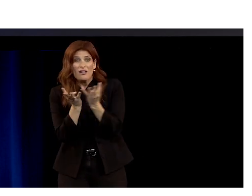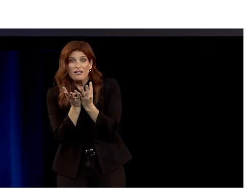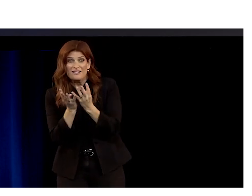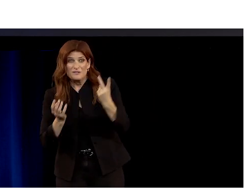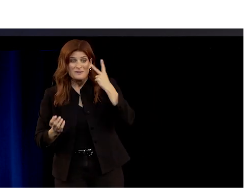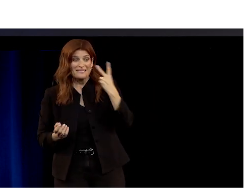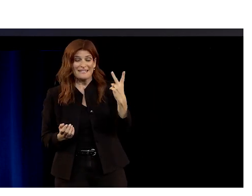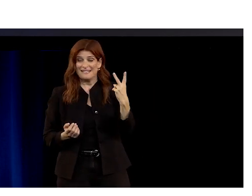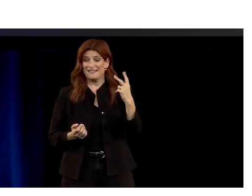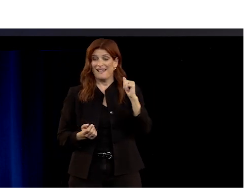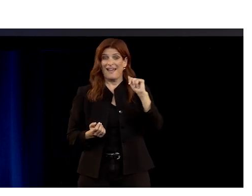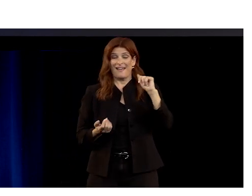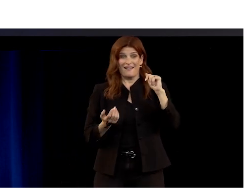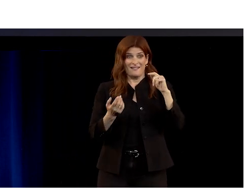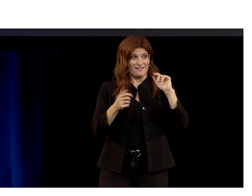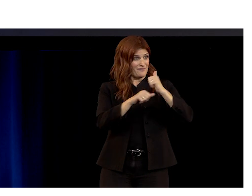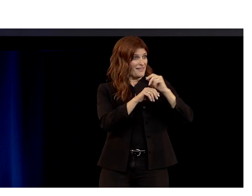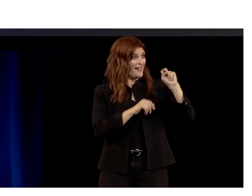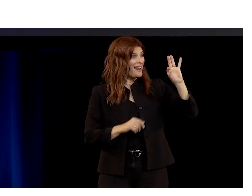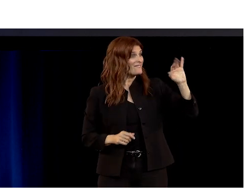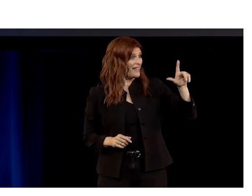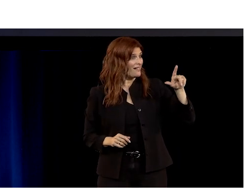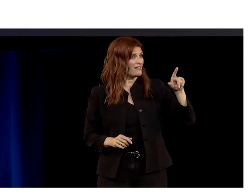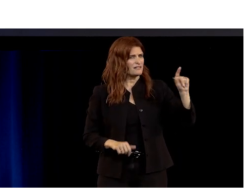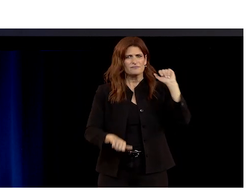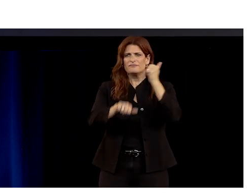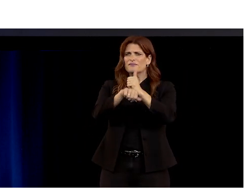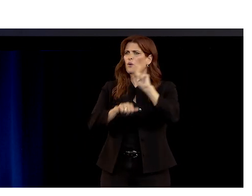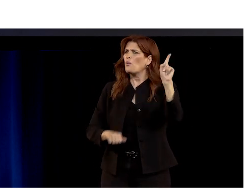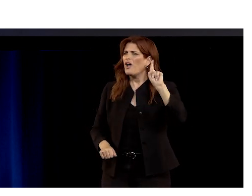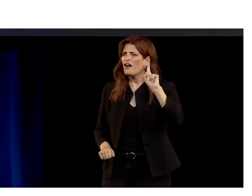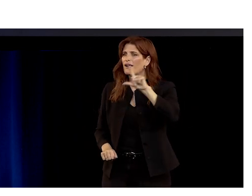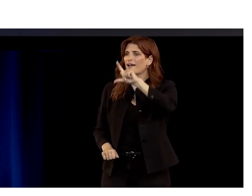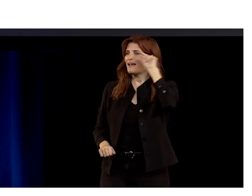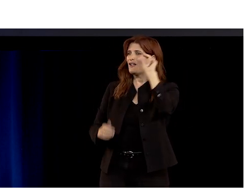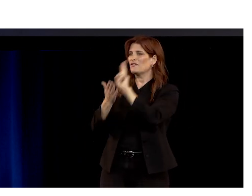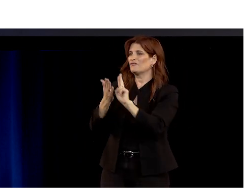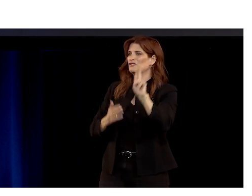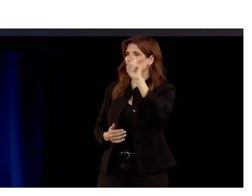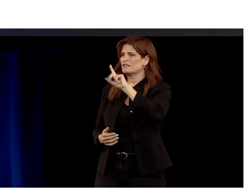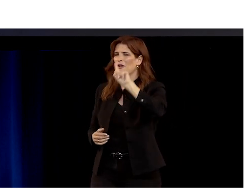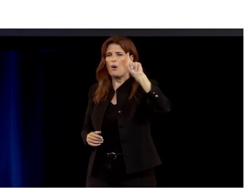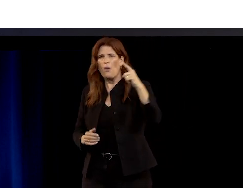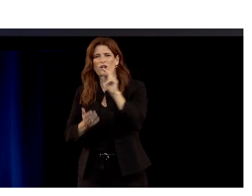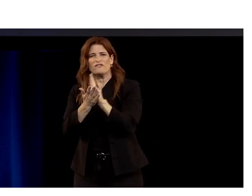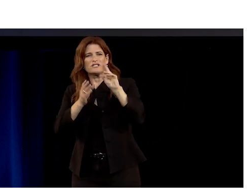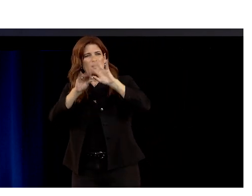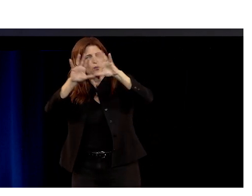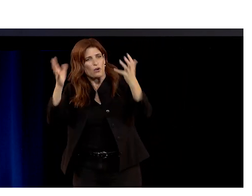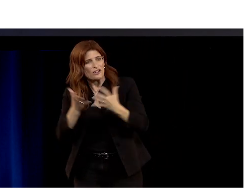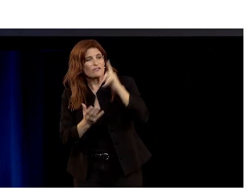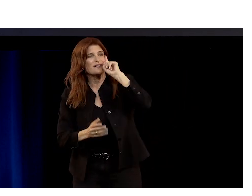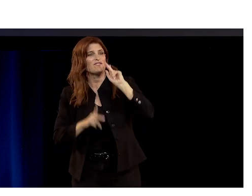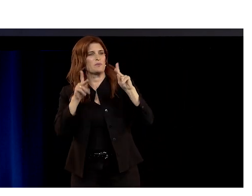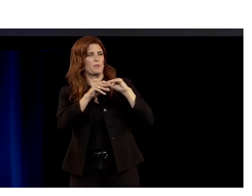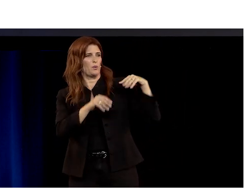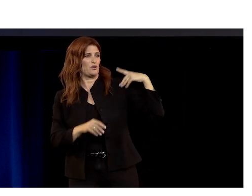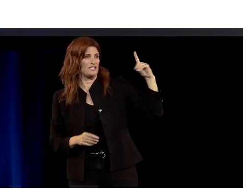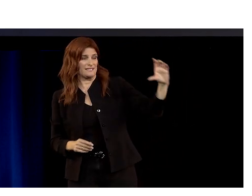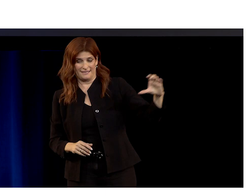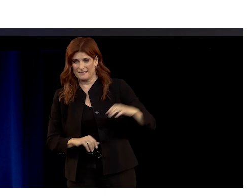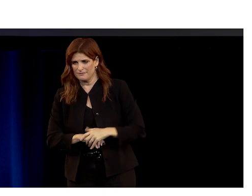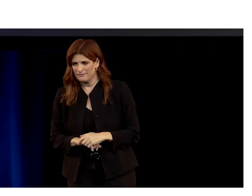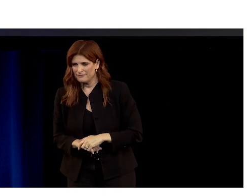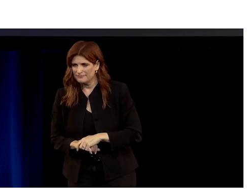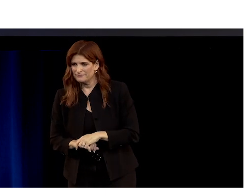huddle you see in the NFL originated at Gallaudet University, a university for deaf folks, in fact, the